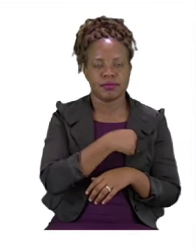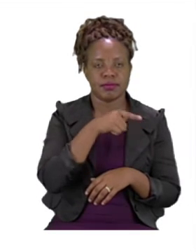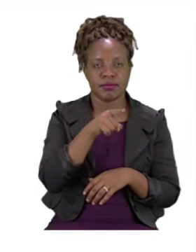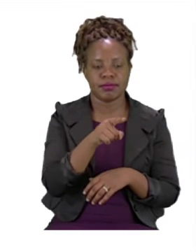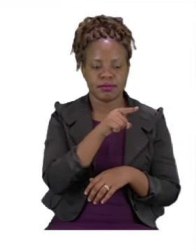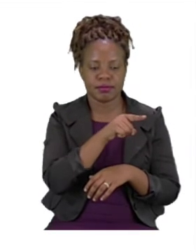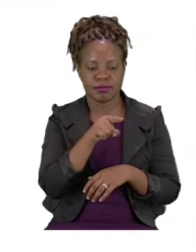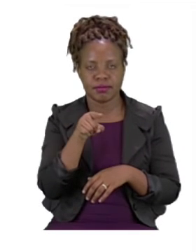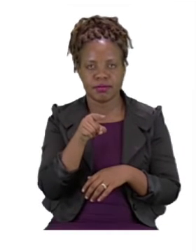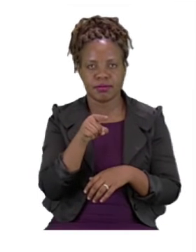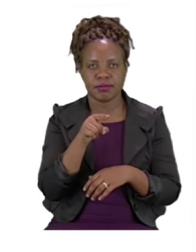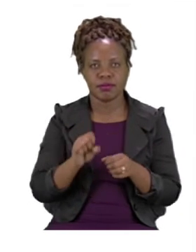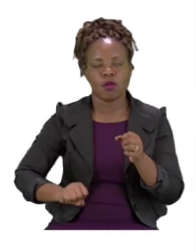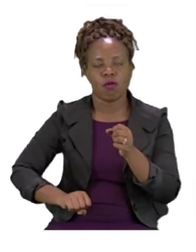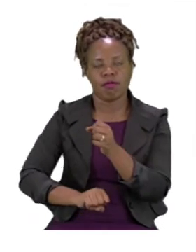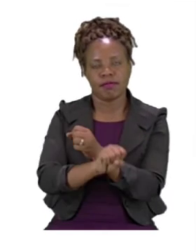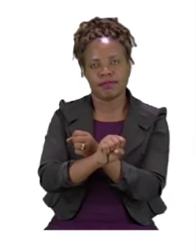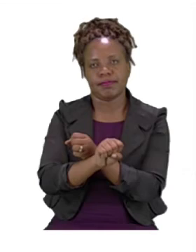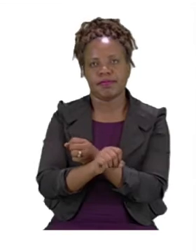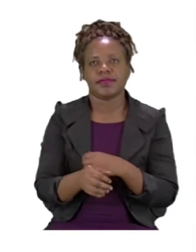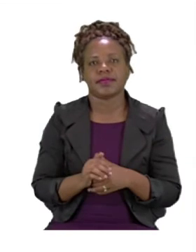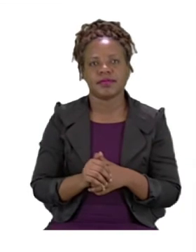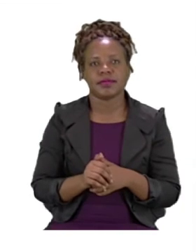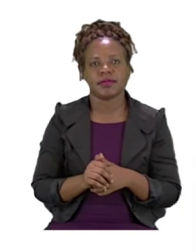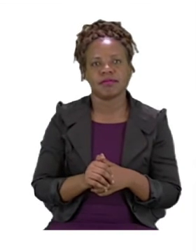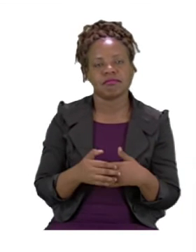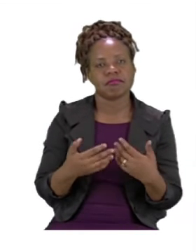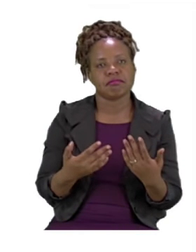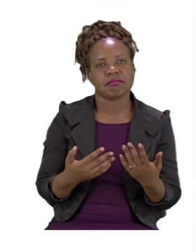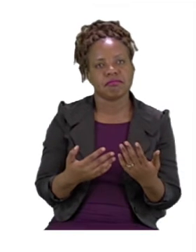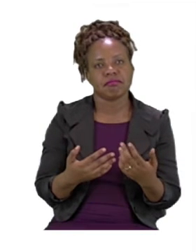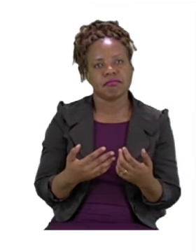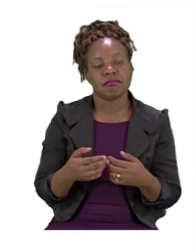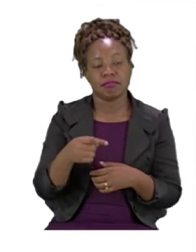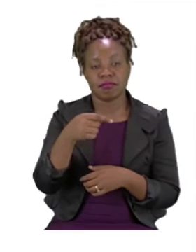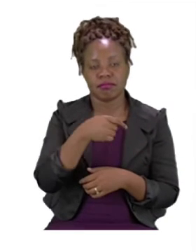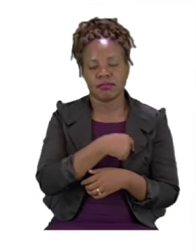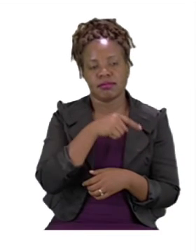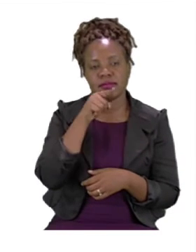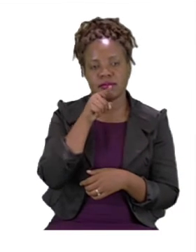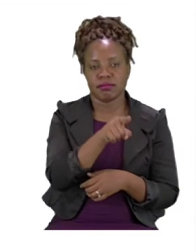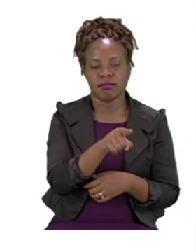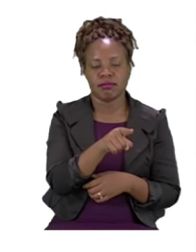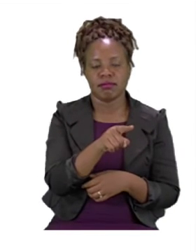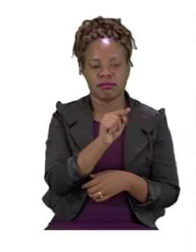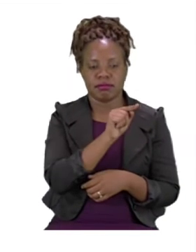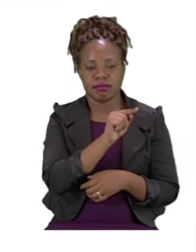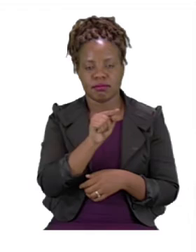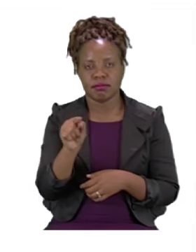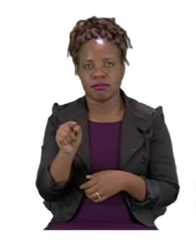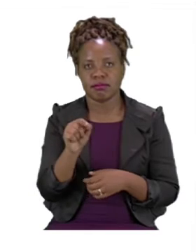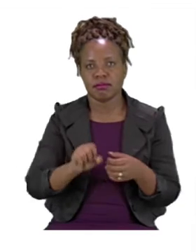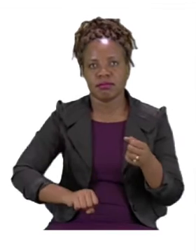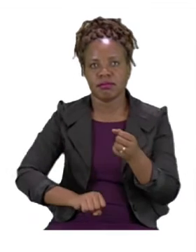she dash volleyball. So, she dash volleyball. Now, if you take